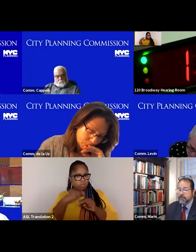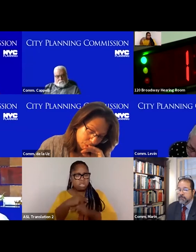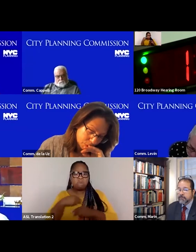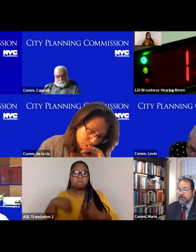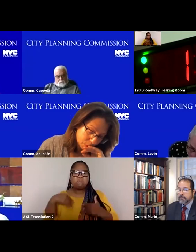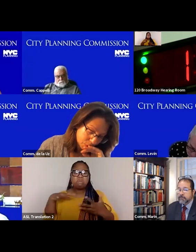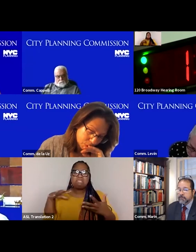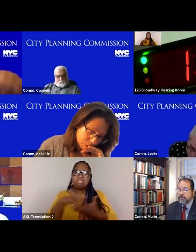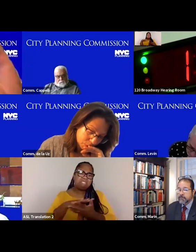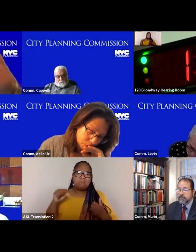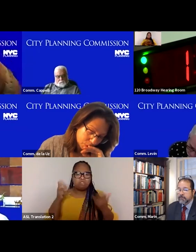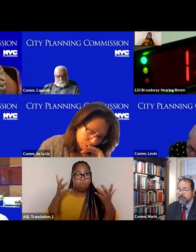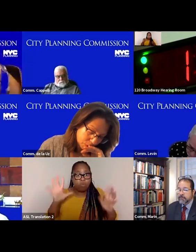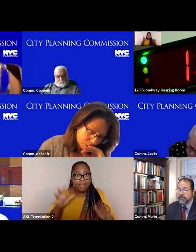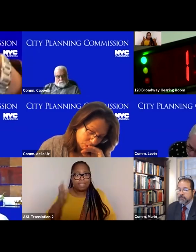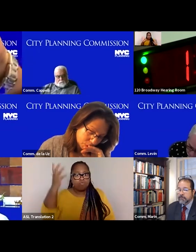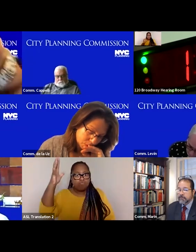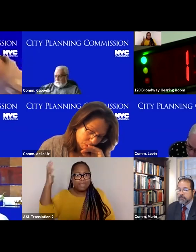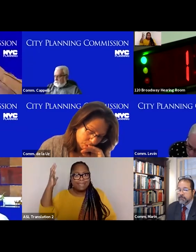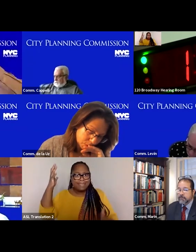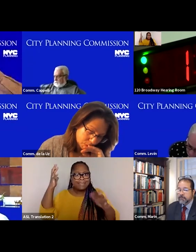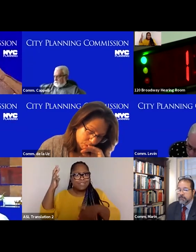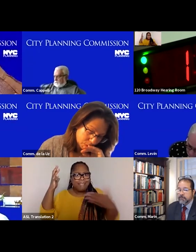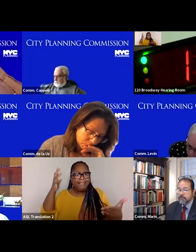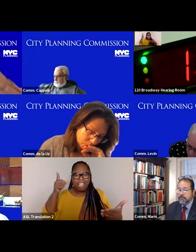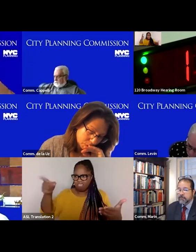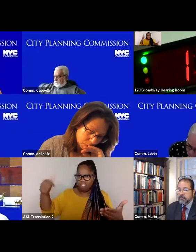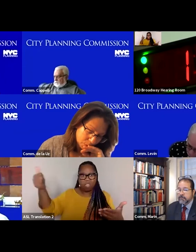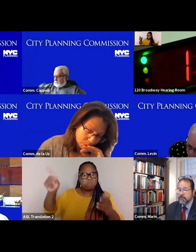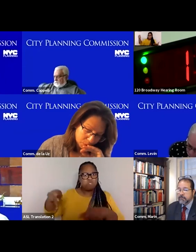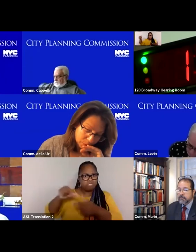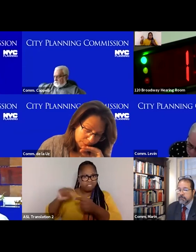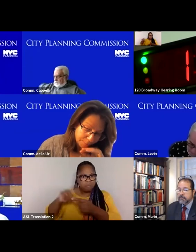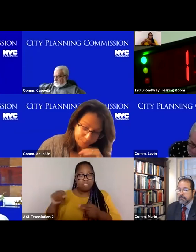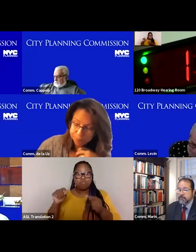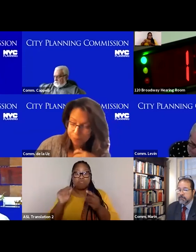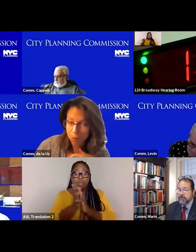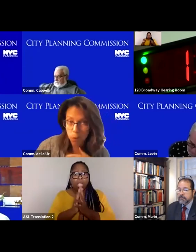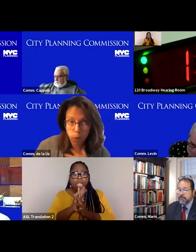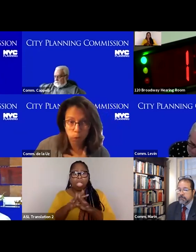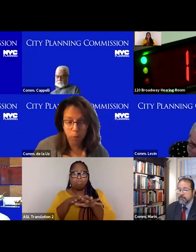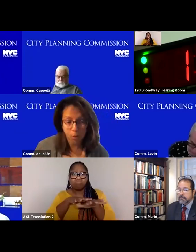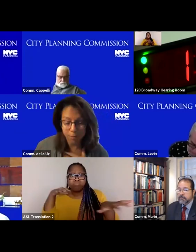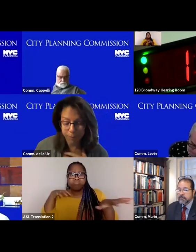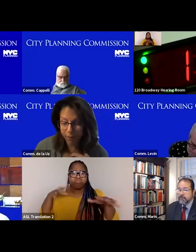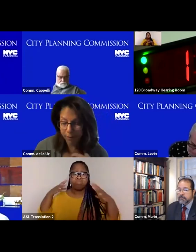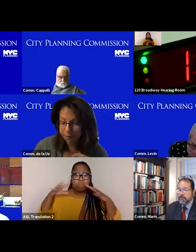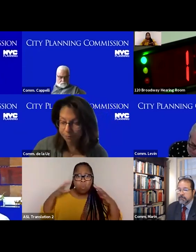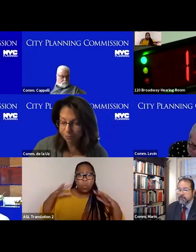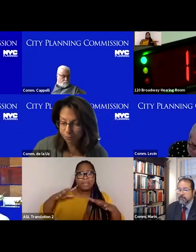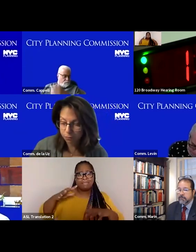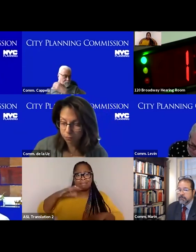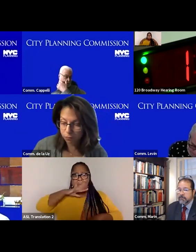being done. A lot of the trees are dying, somebody else commented. The amount of traffic and noise and pollution is becoming